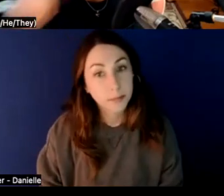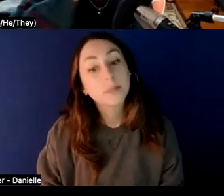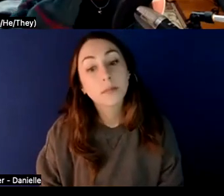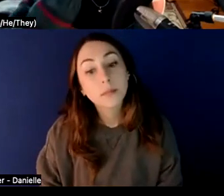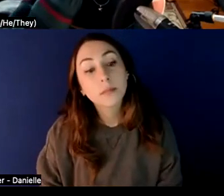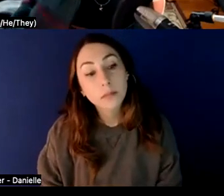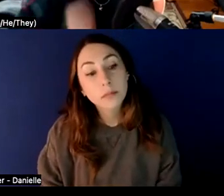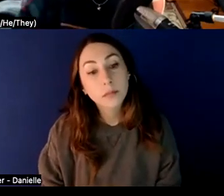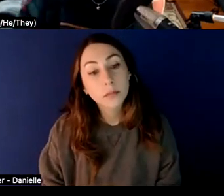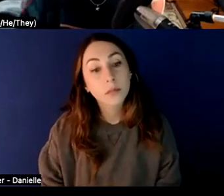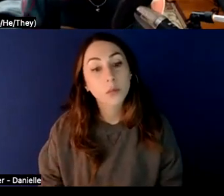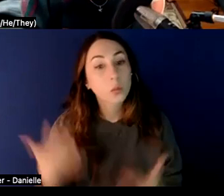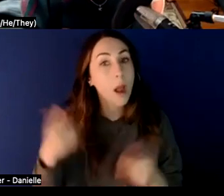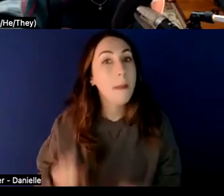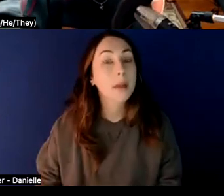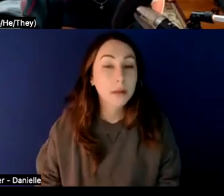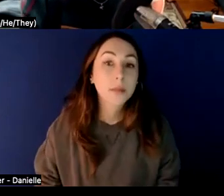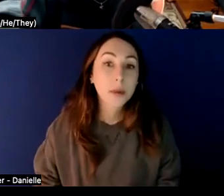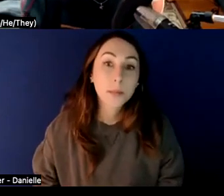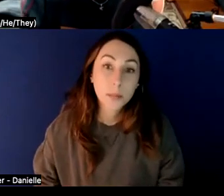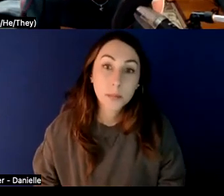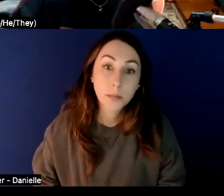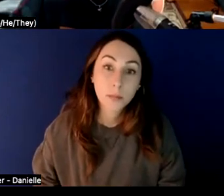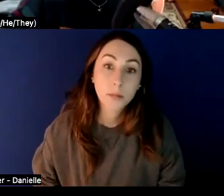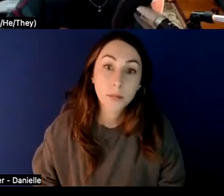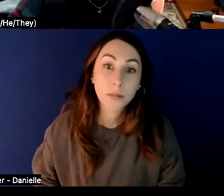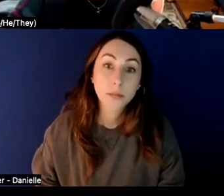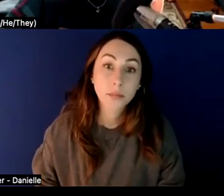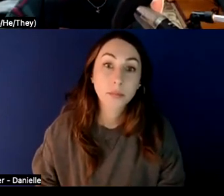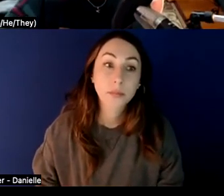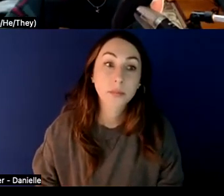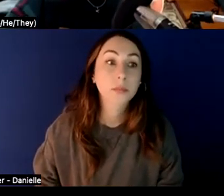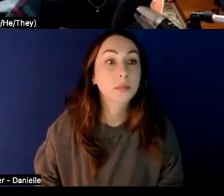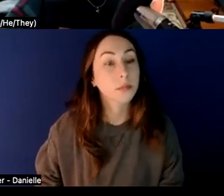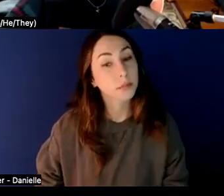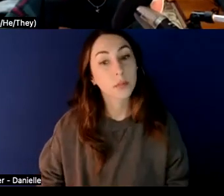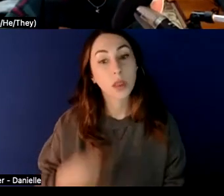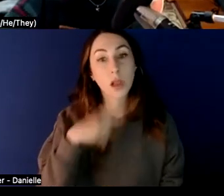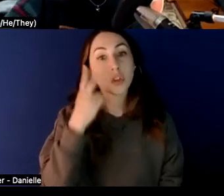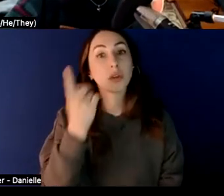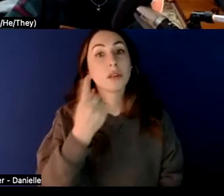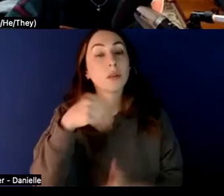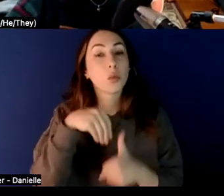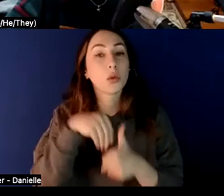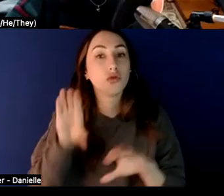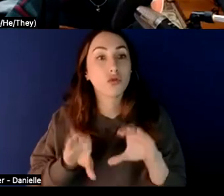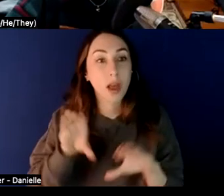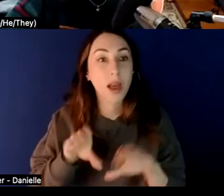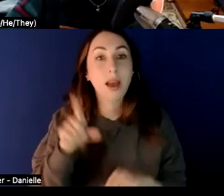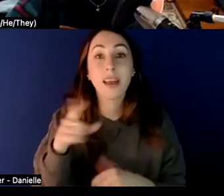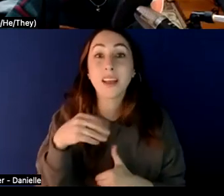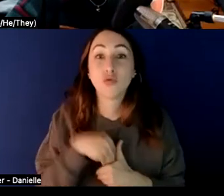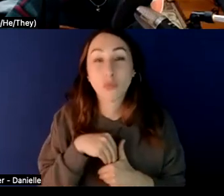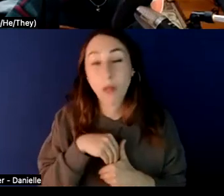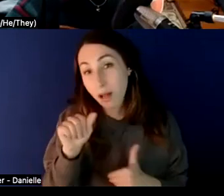to what happened. Yeah. Mhm. And I saw someone in the chat said that internalized ableism is